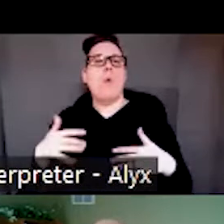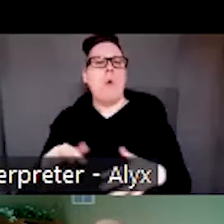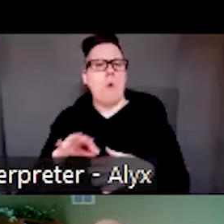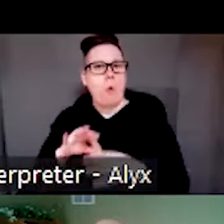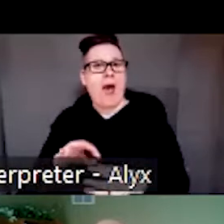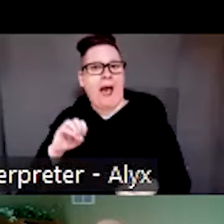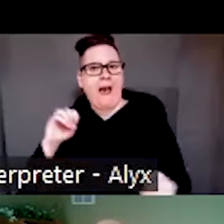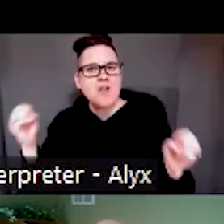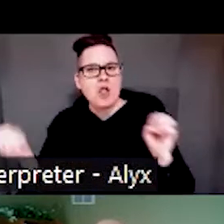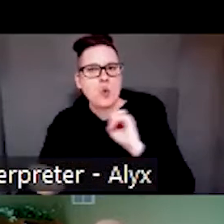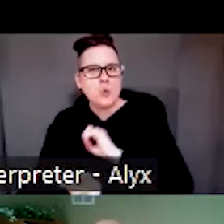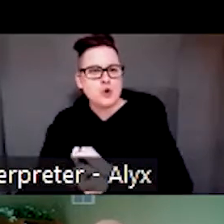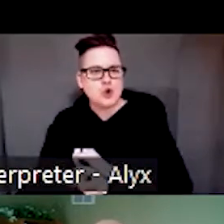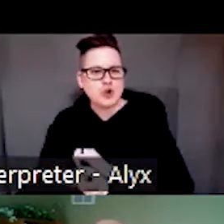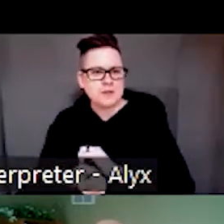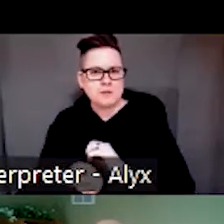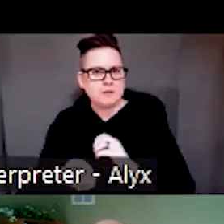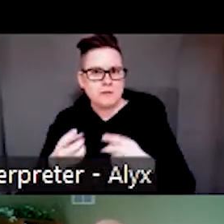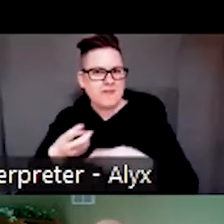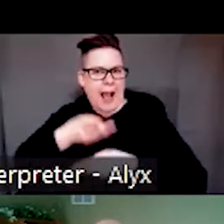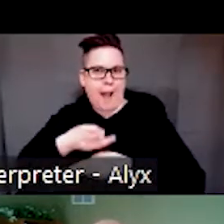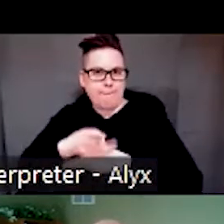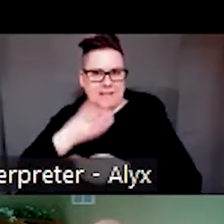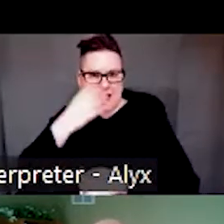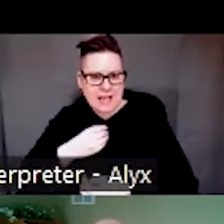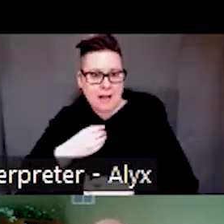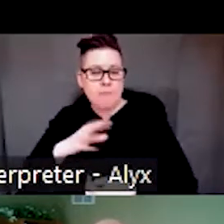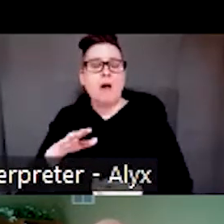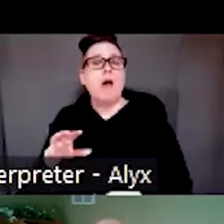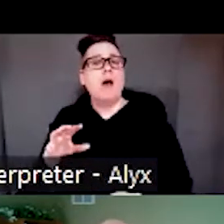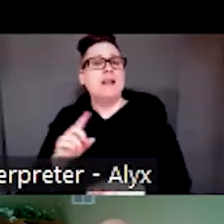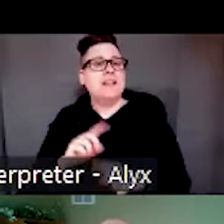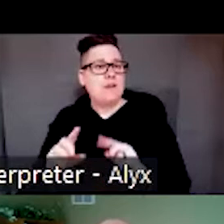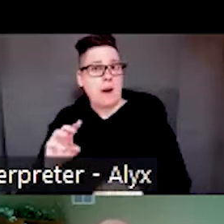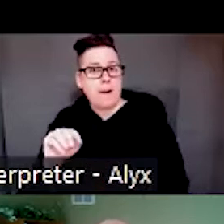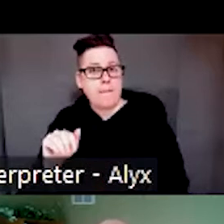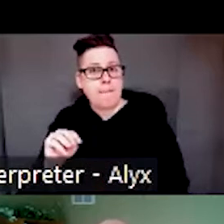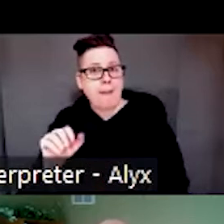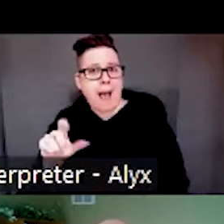evolutionarily conserved. So yeah, mammals sleep and